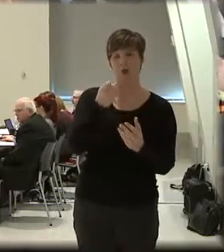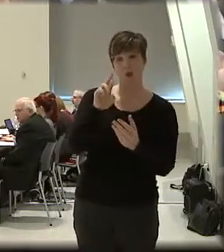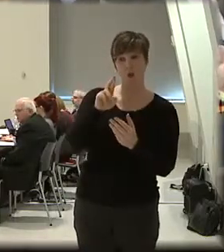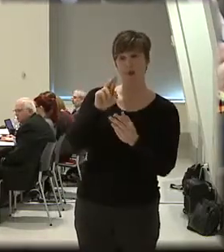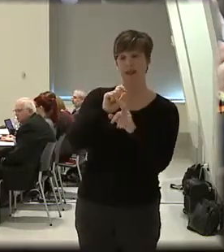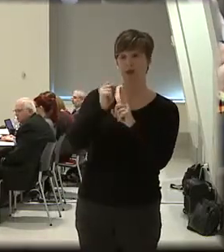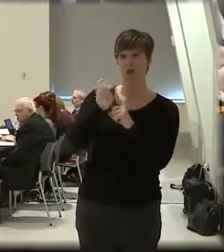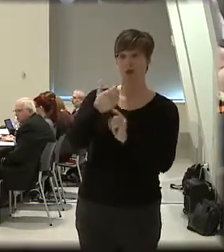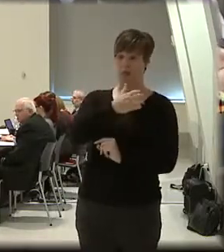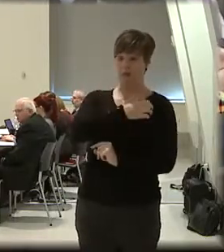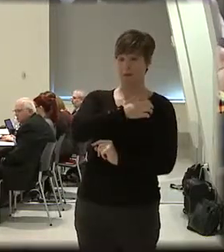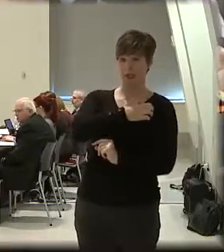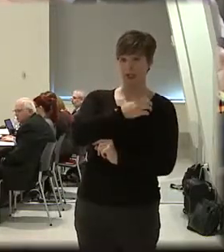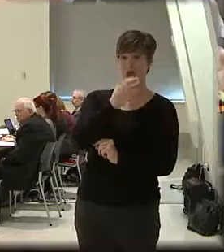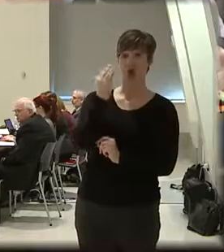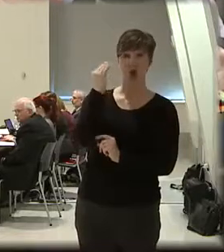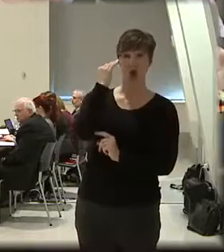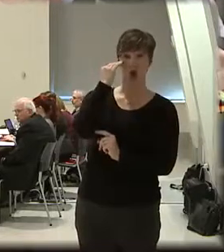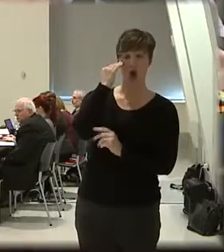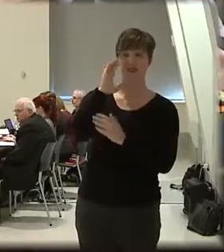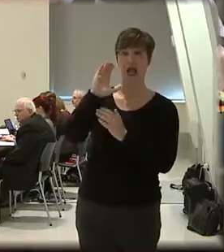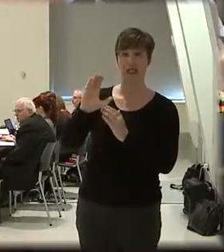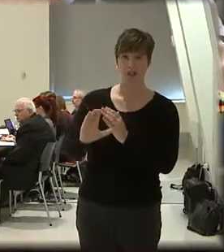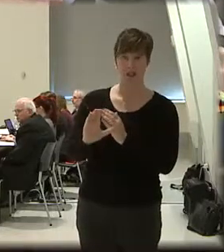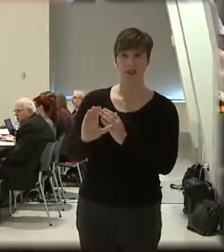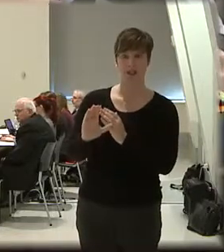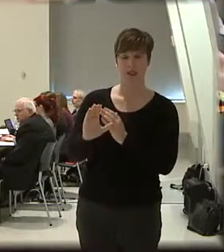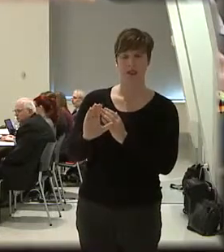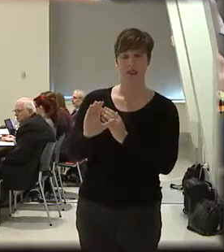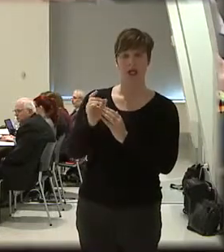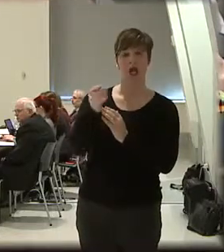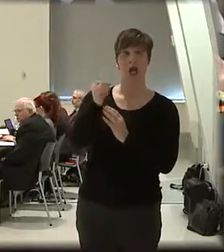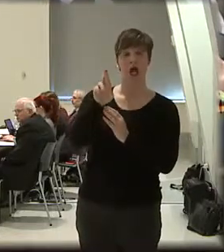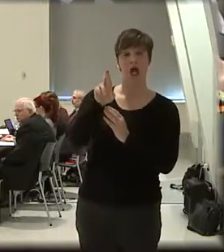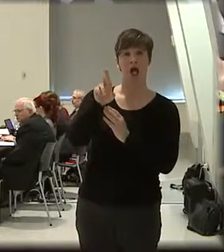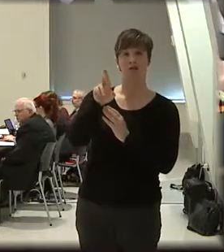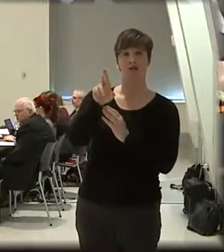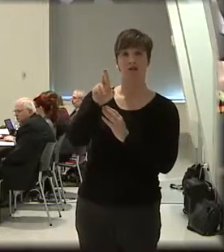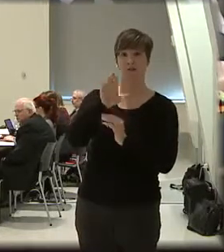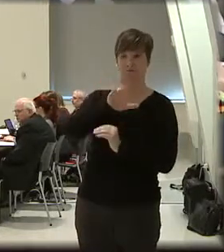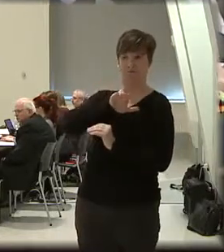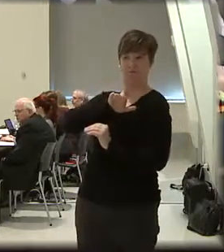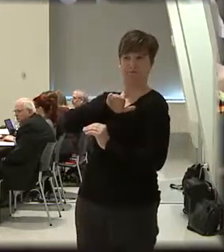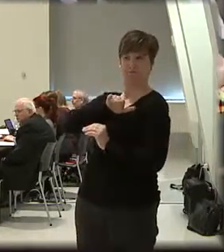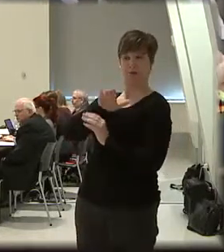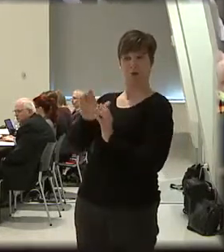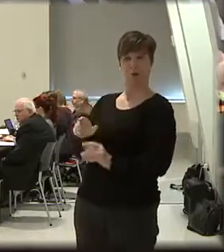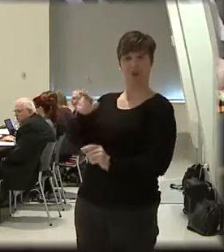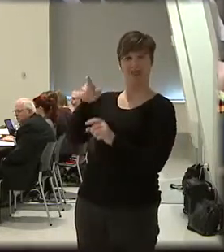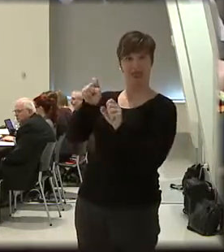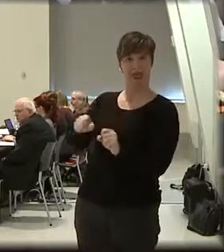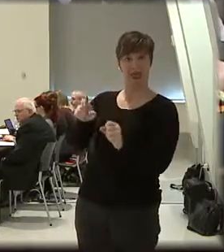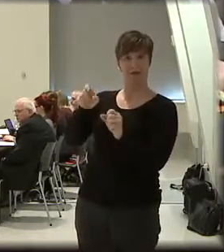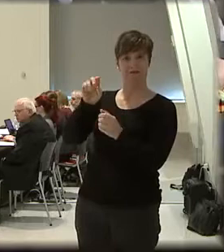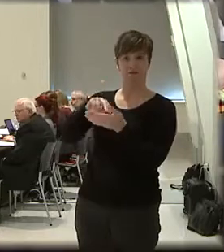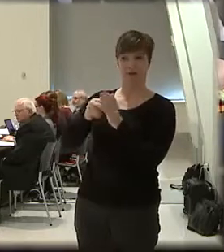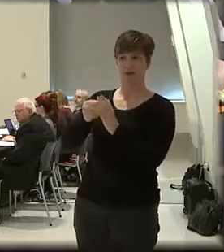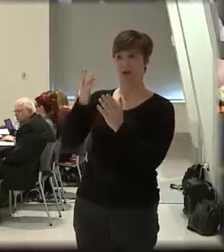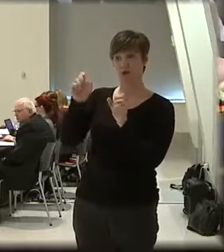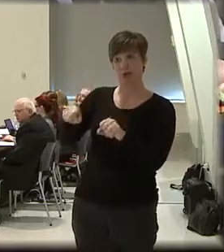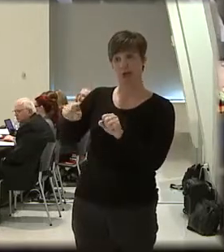police know that the consequences of being on that camera can lead to the death of another human